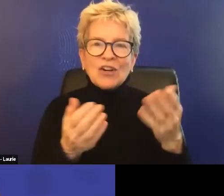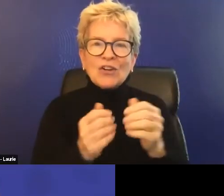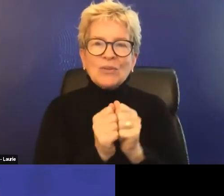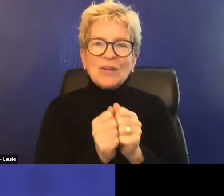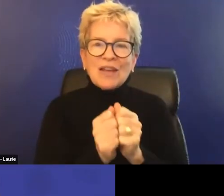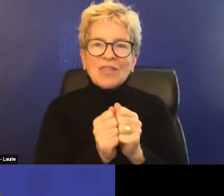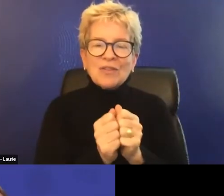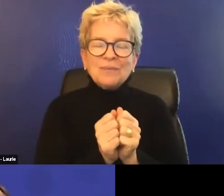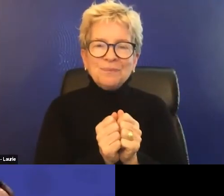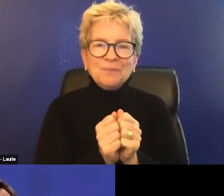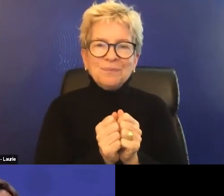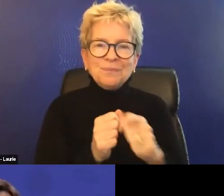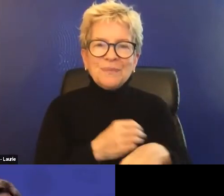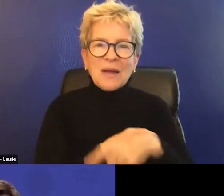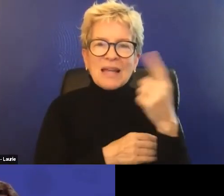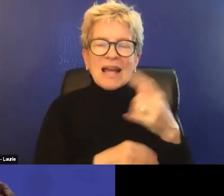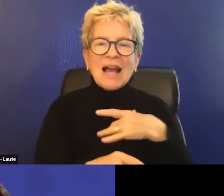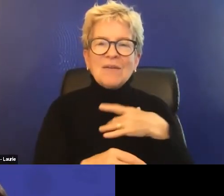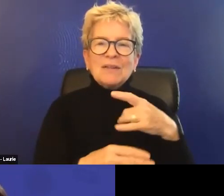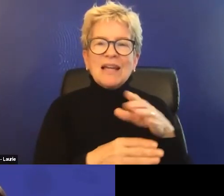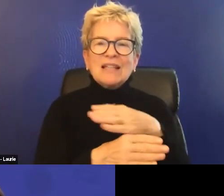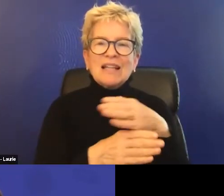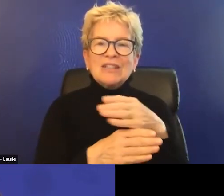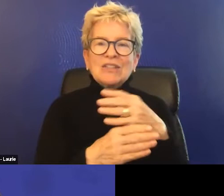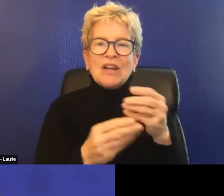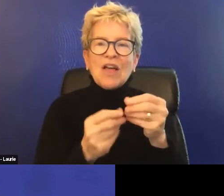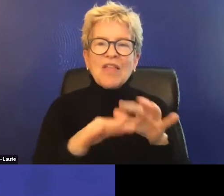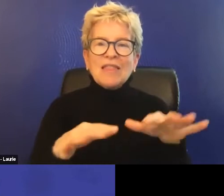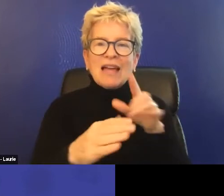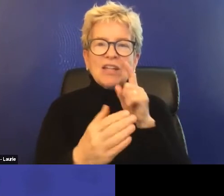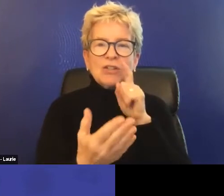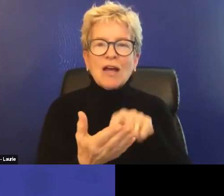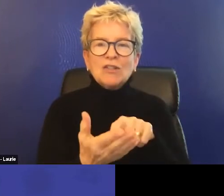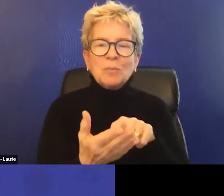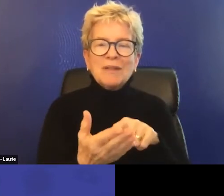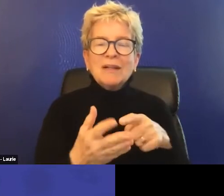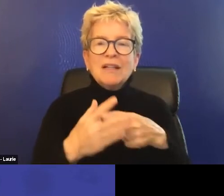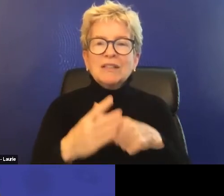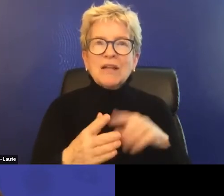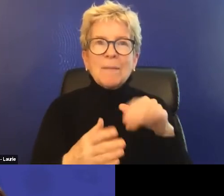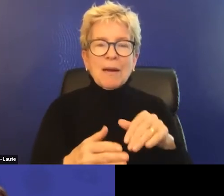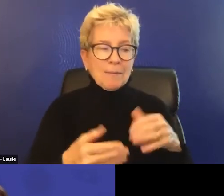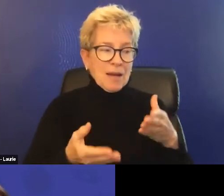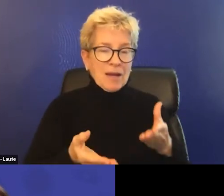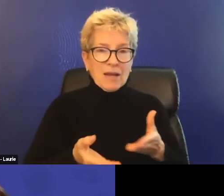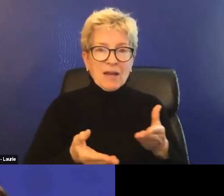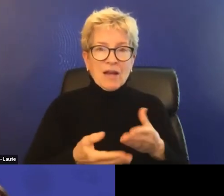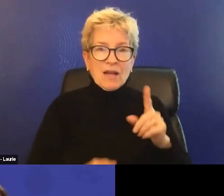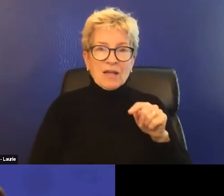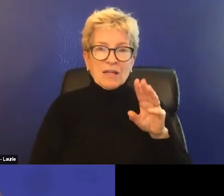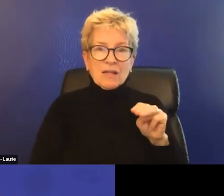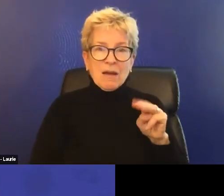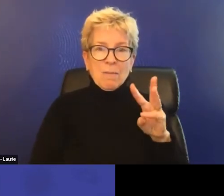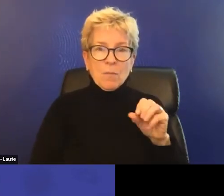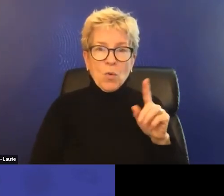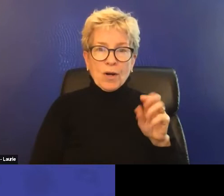today. I want to share our land acknowledgement today and start by saying I'm currently located in Tumwater,